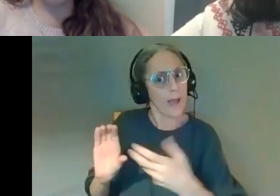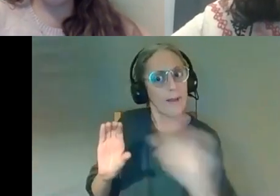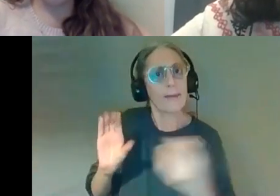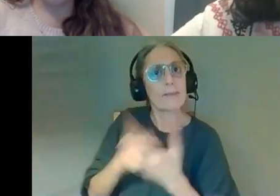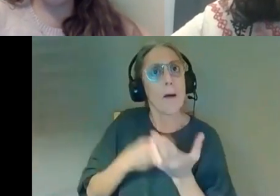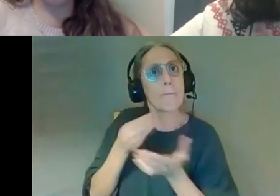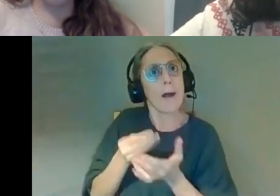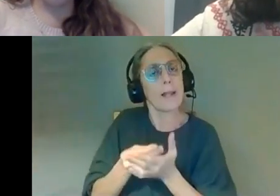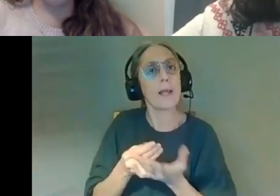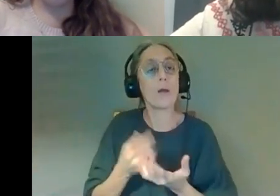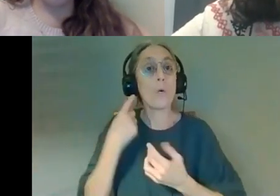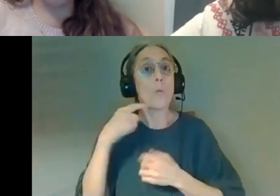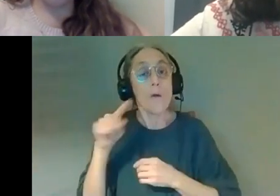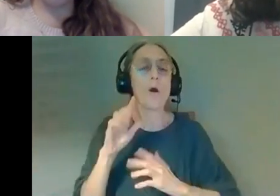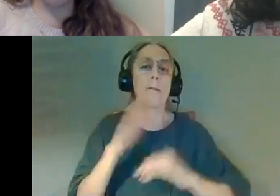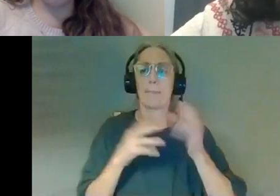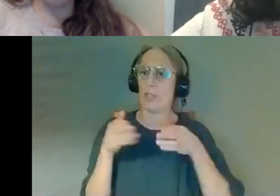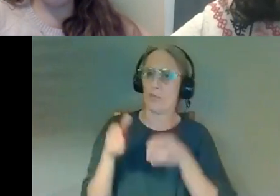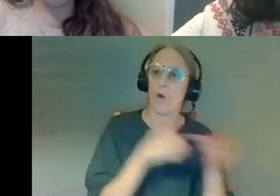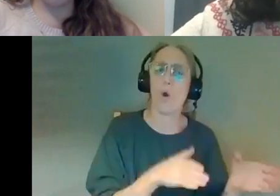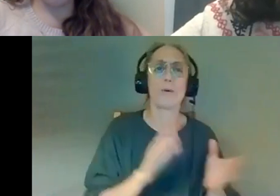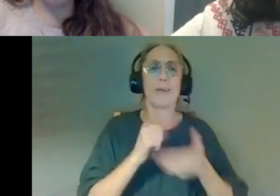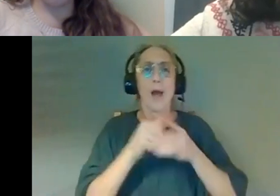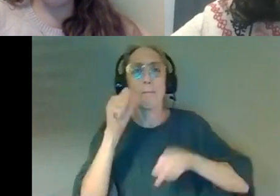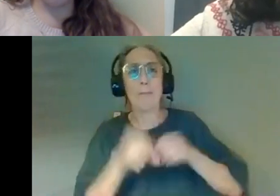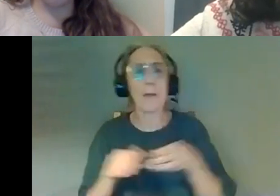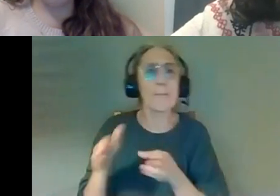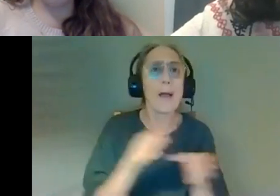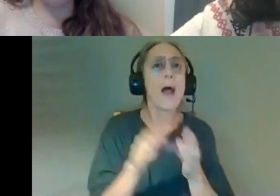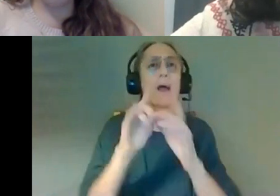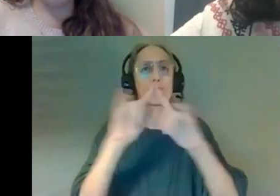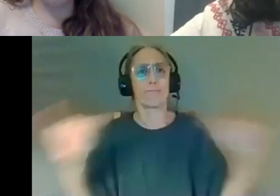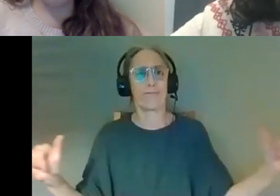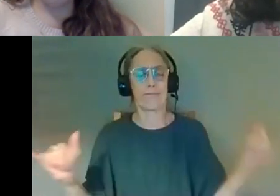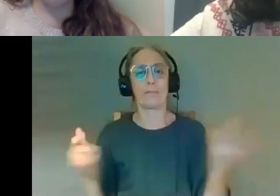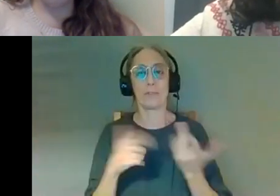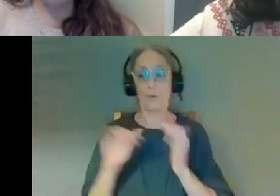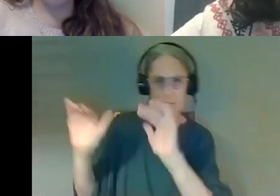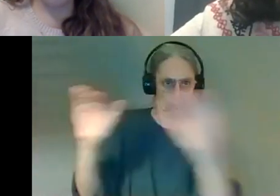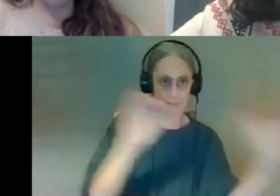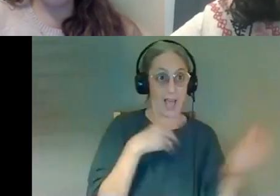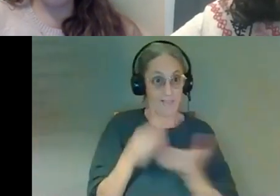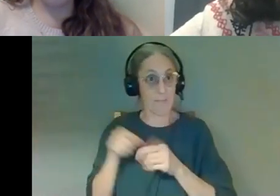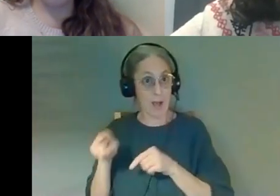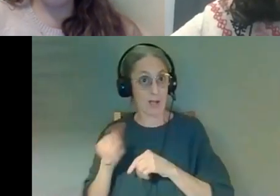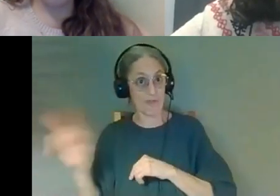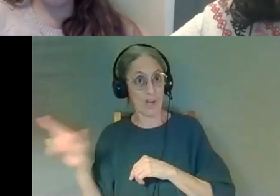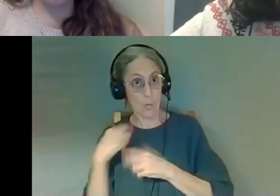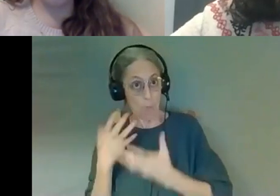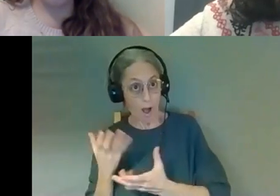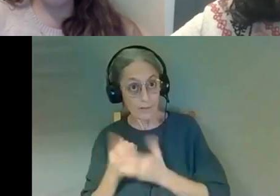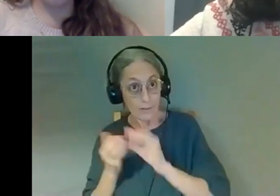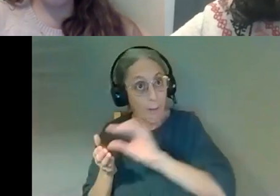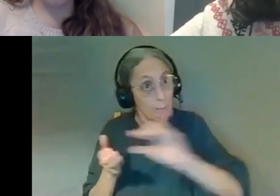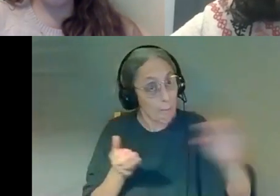ground and make some of these projects happen around the state. So we provided technical assistance in